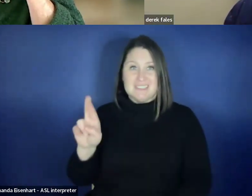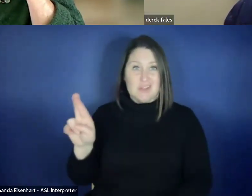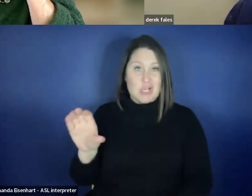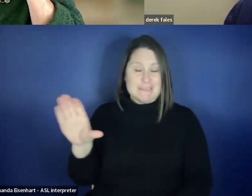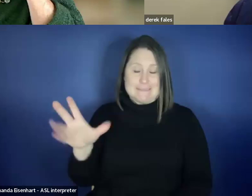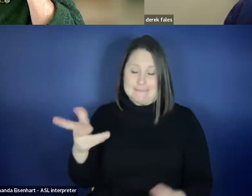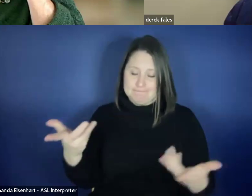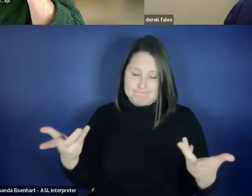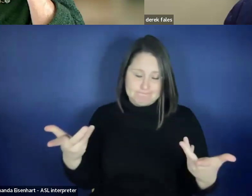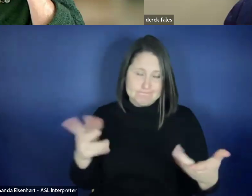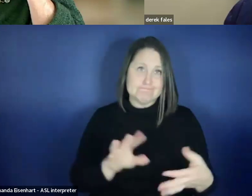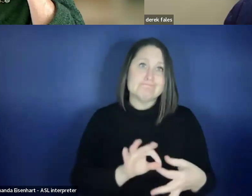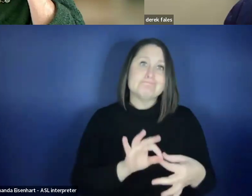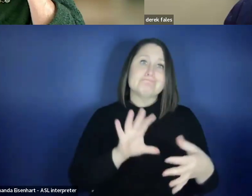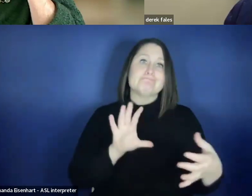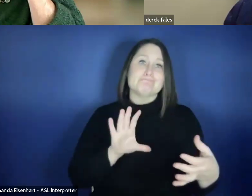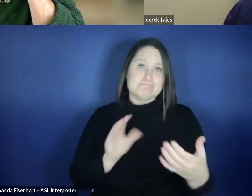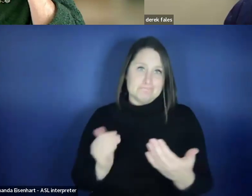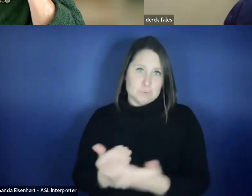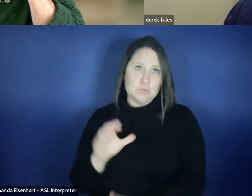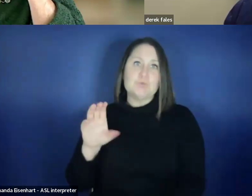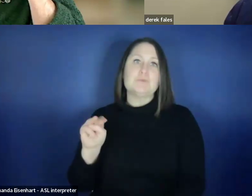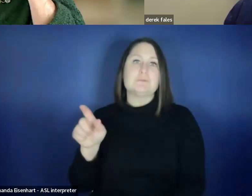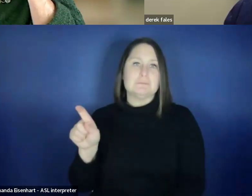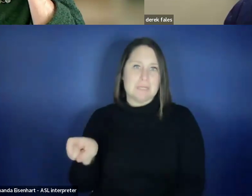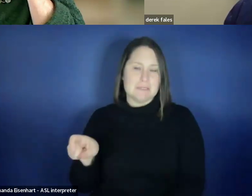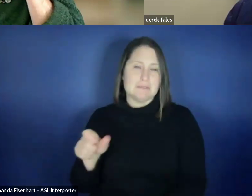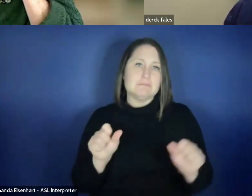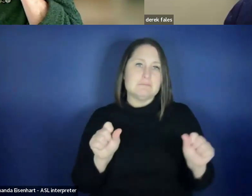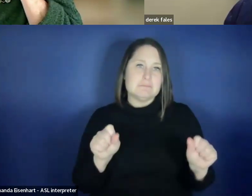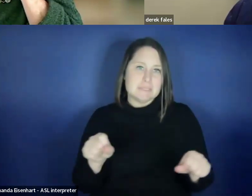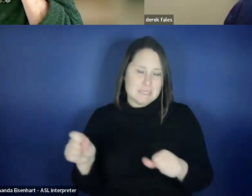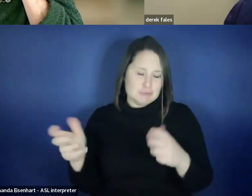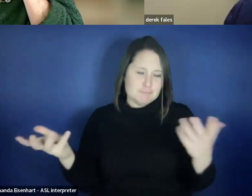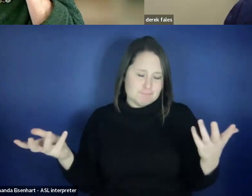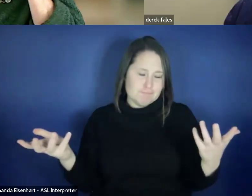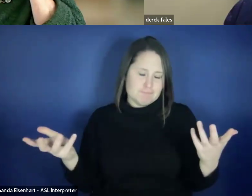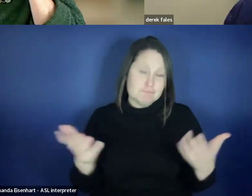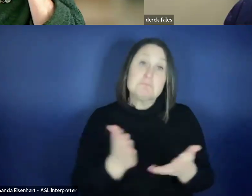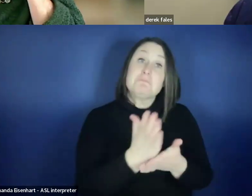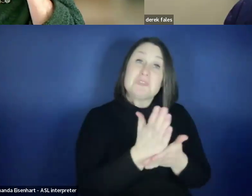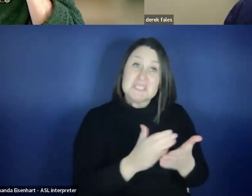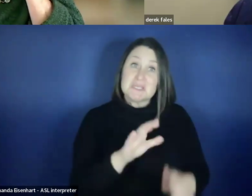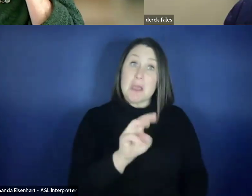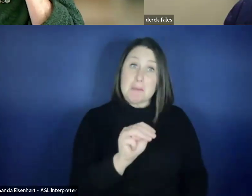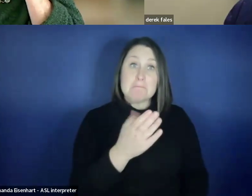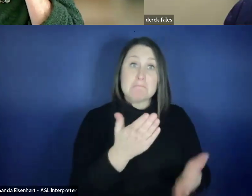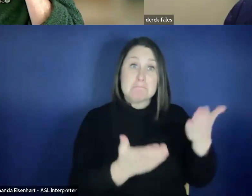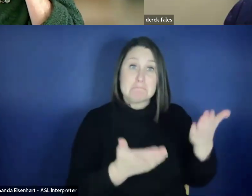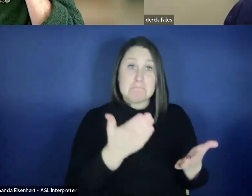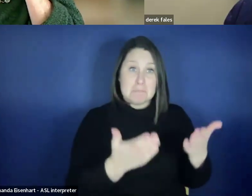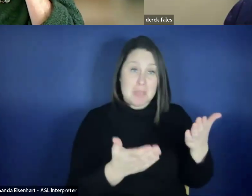some case managers will, then I potentially you would need to change your current case manager if they're not